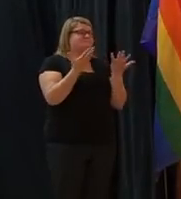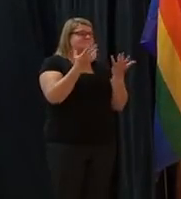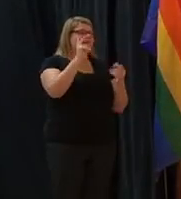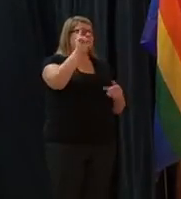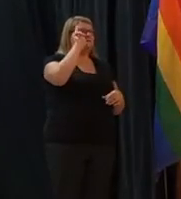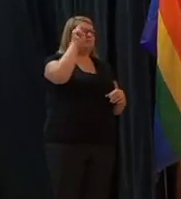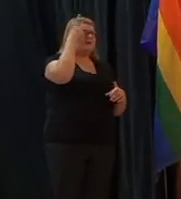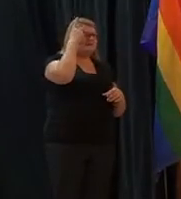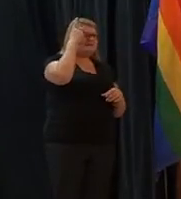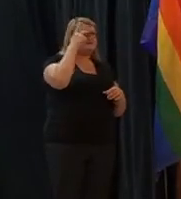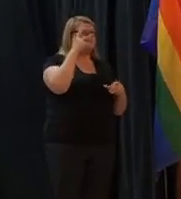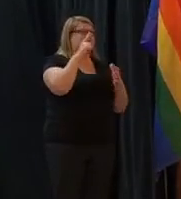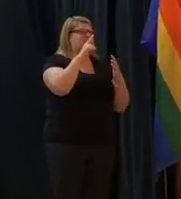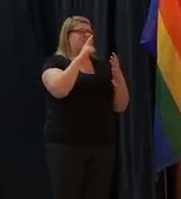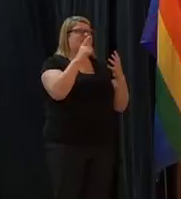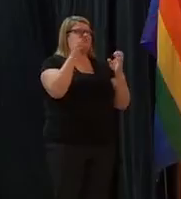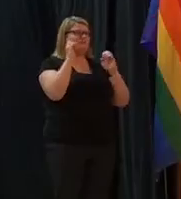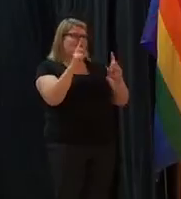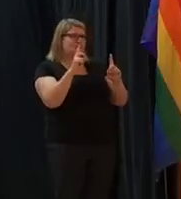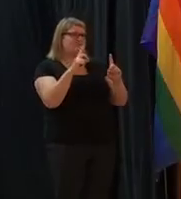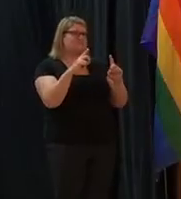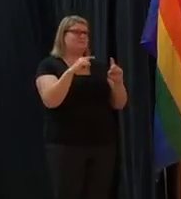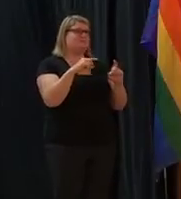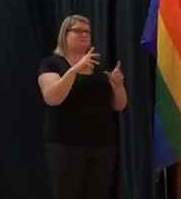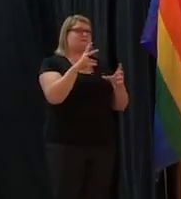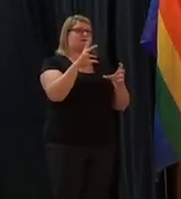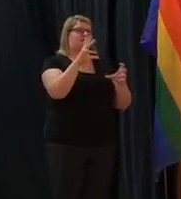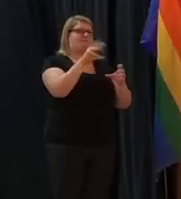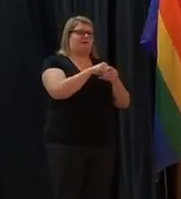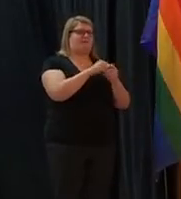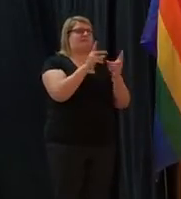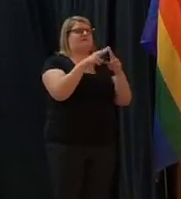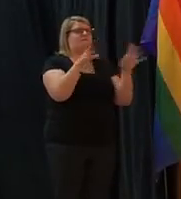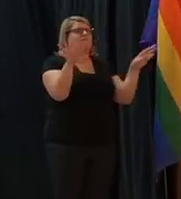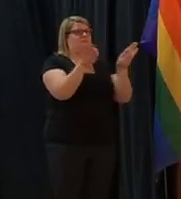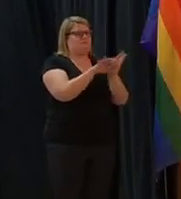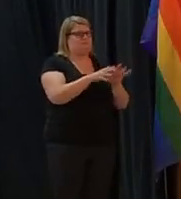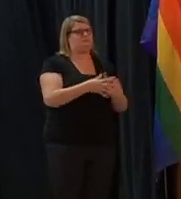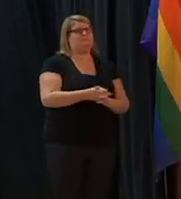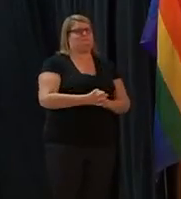and just I think education that are going to train these trainers are going to help.